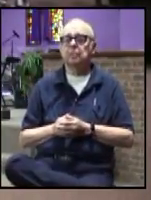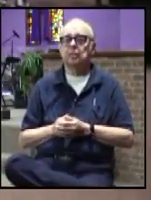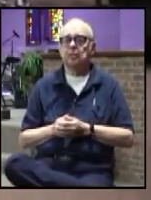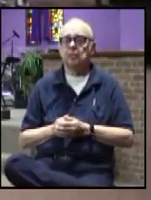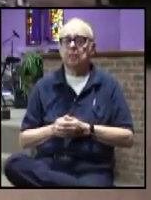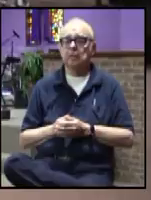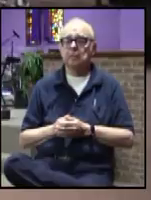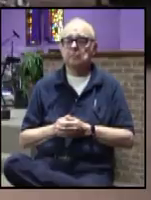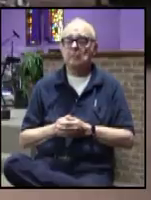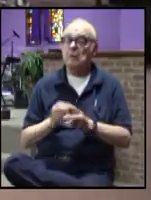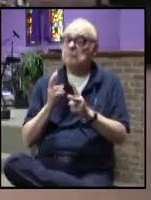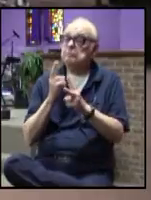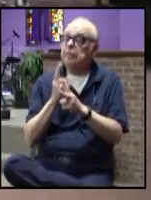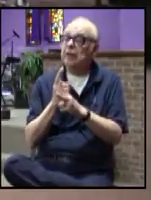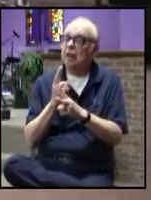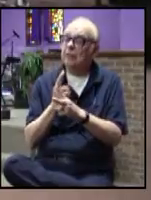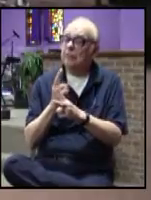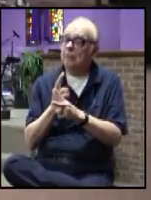Be careful.